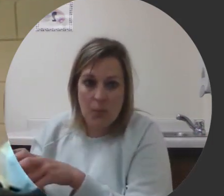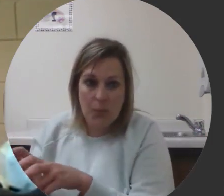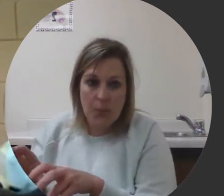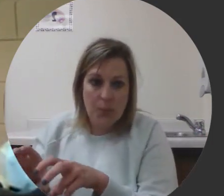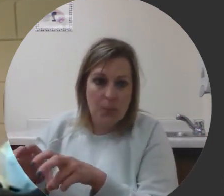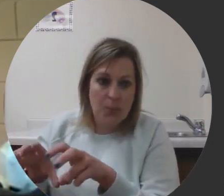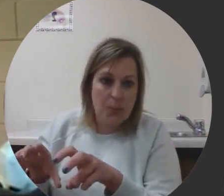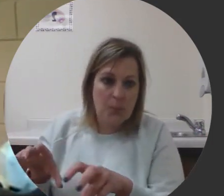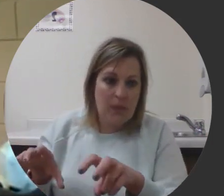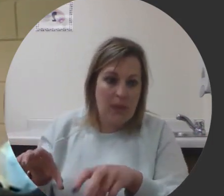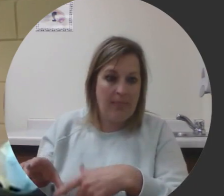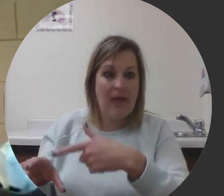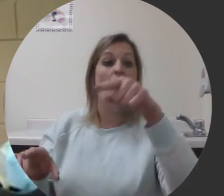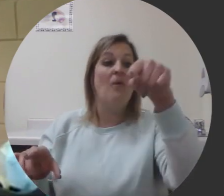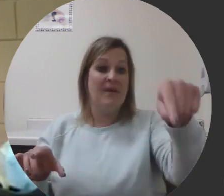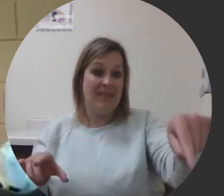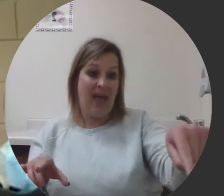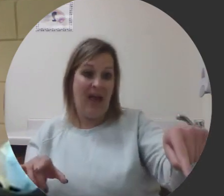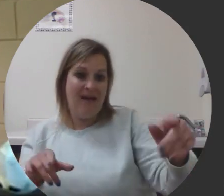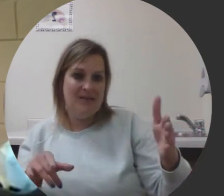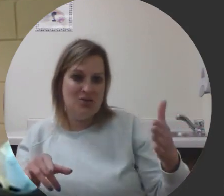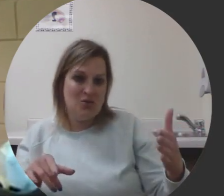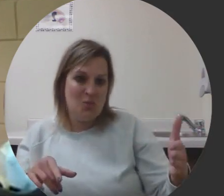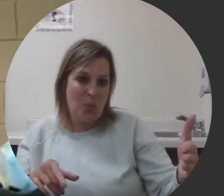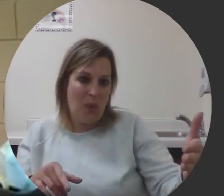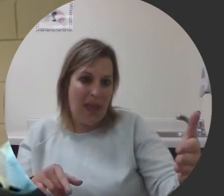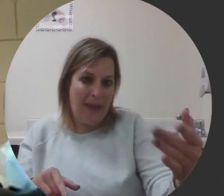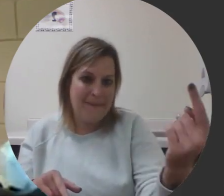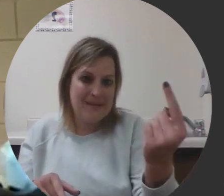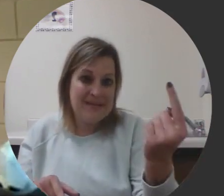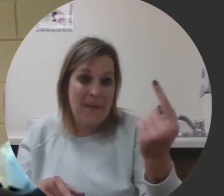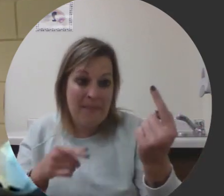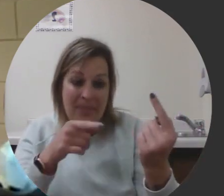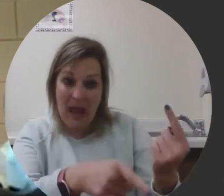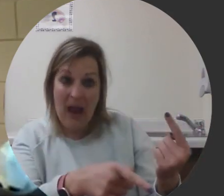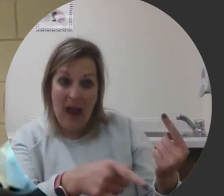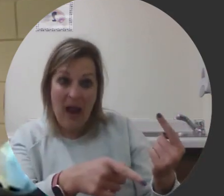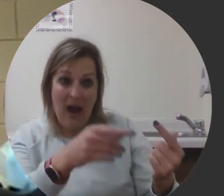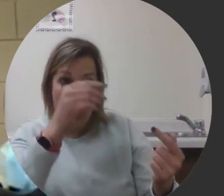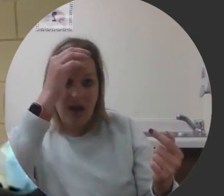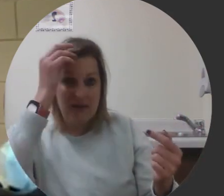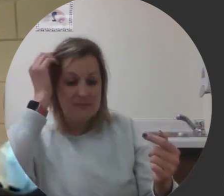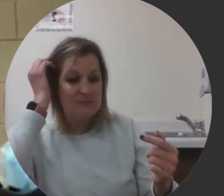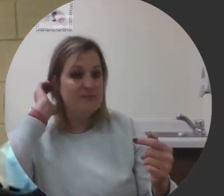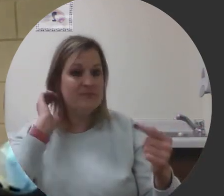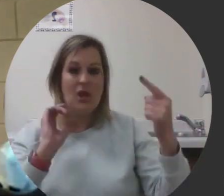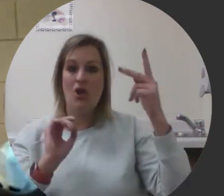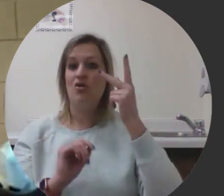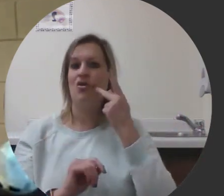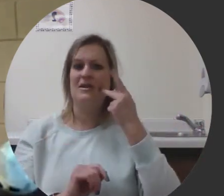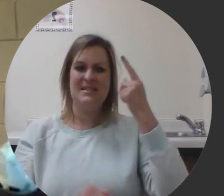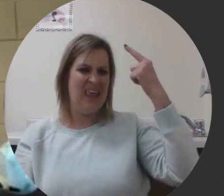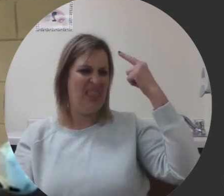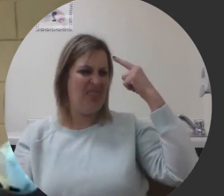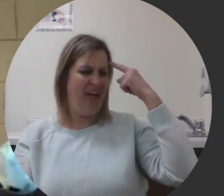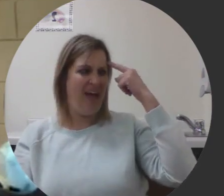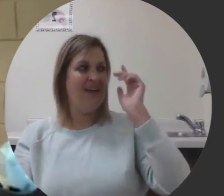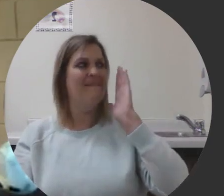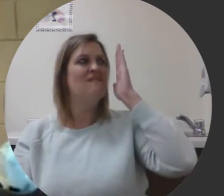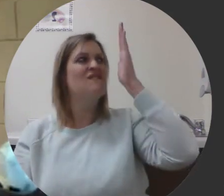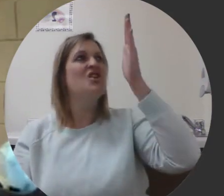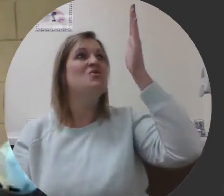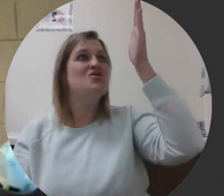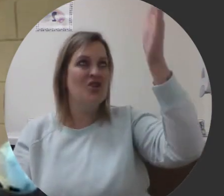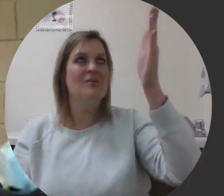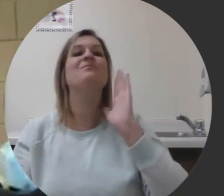end of the bathtub swam that something. When Kirsty was a grown woman with a family of her own, her children would ask her time